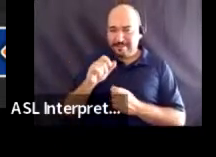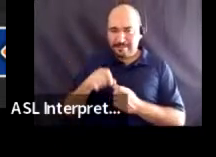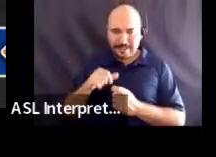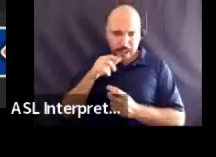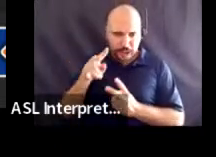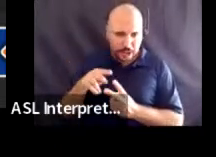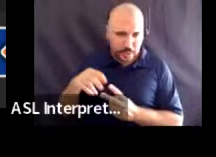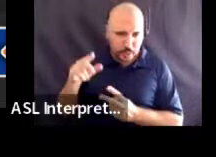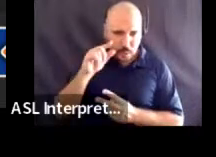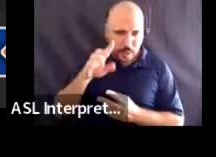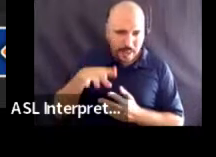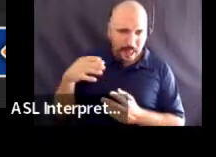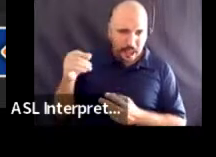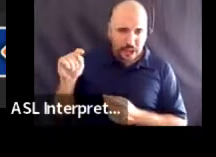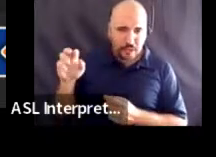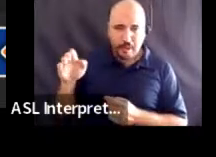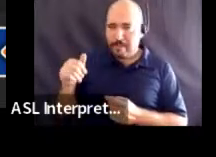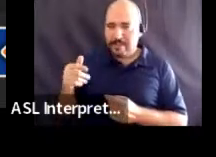but